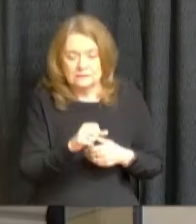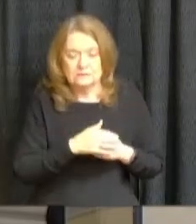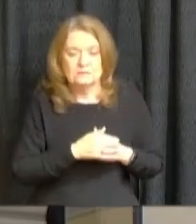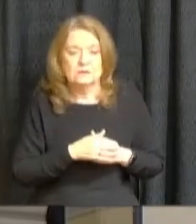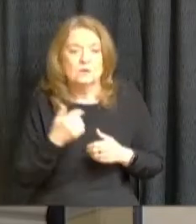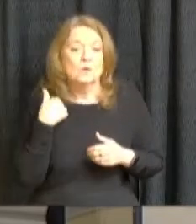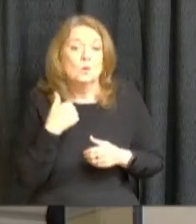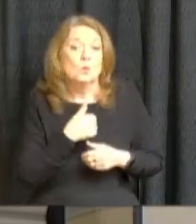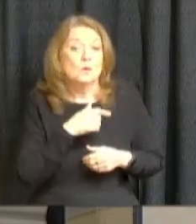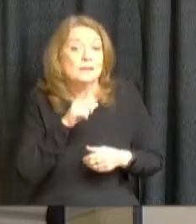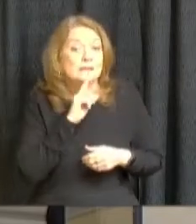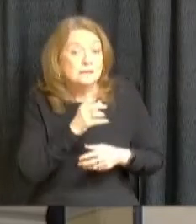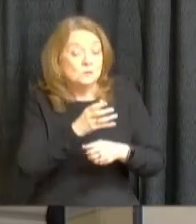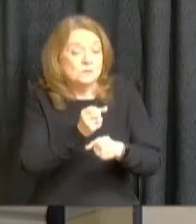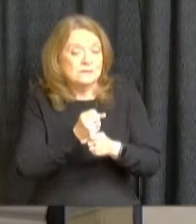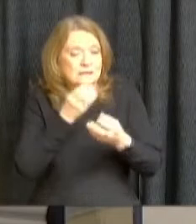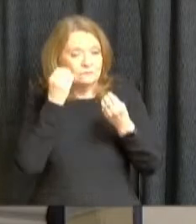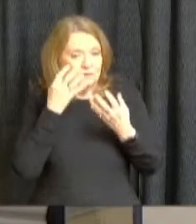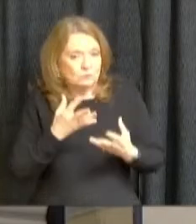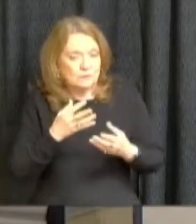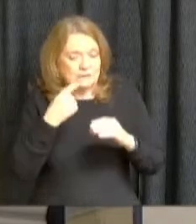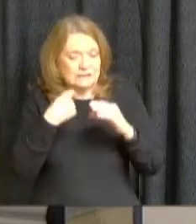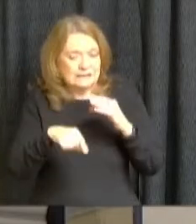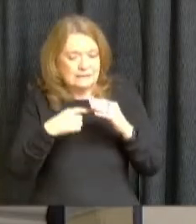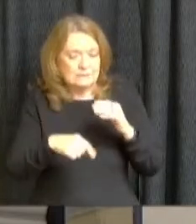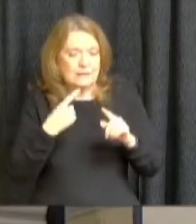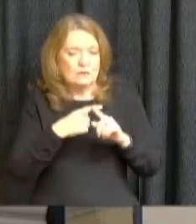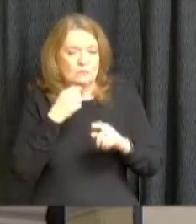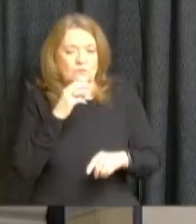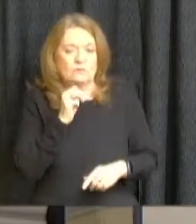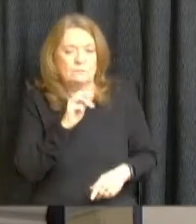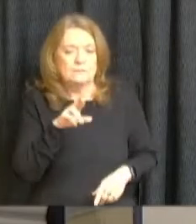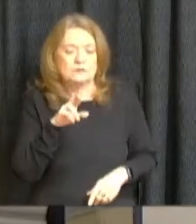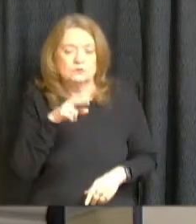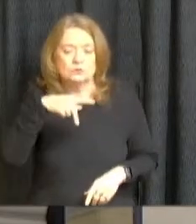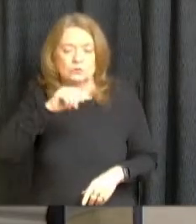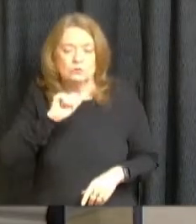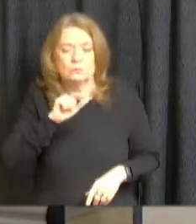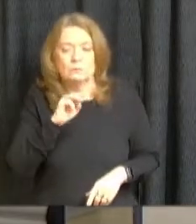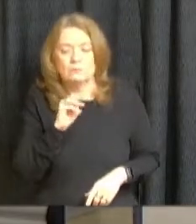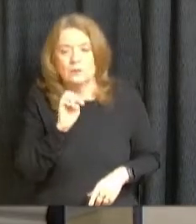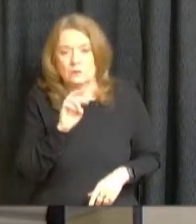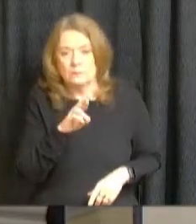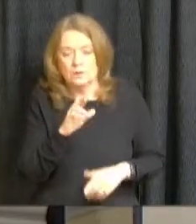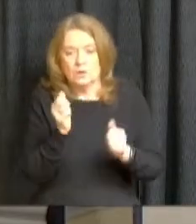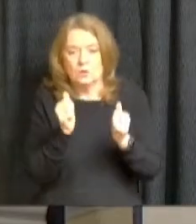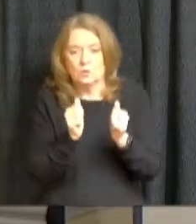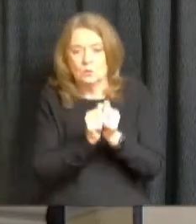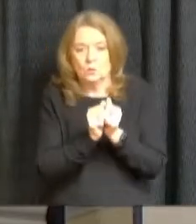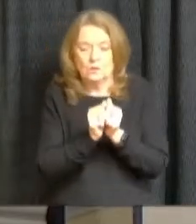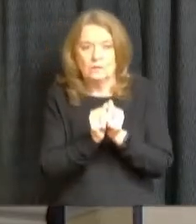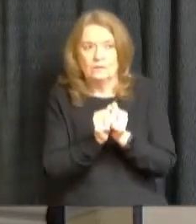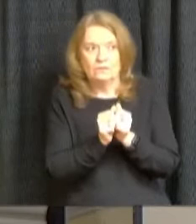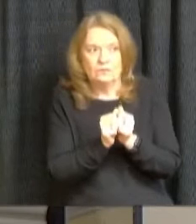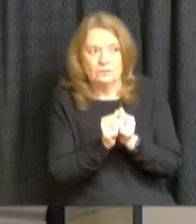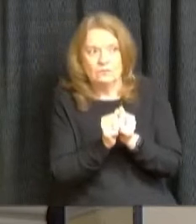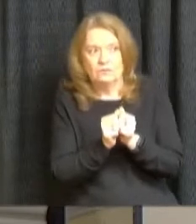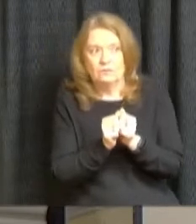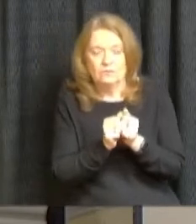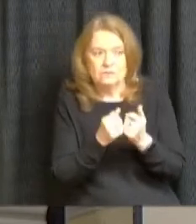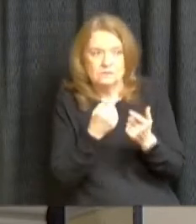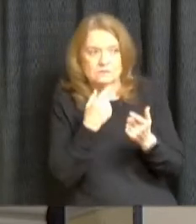We did receive information in an email from Mr. Palmer, which I think is